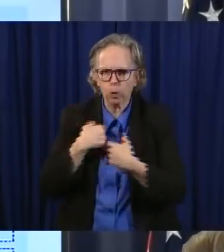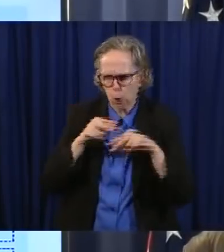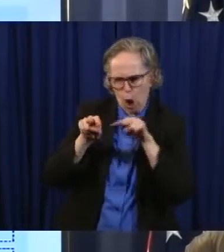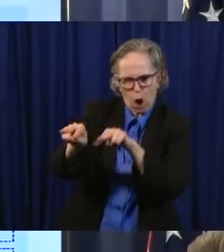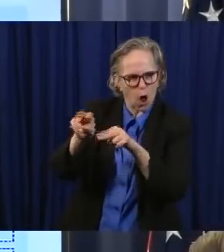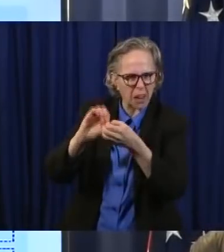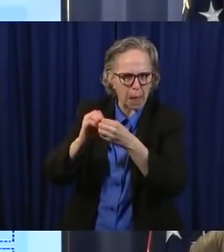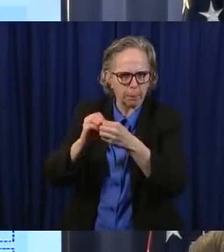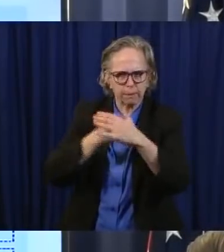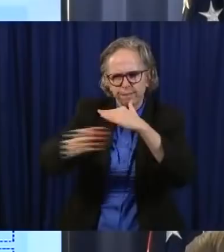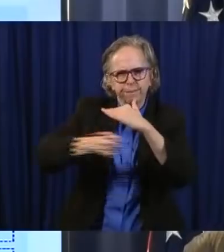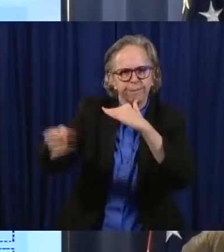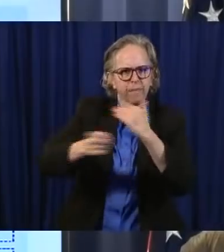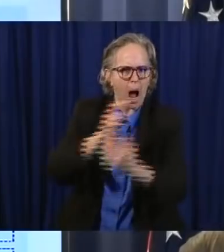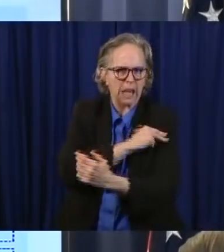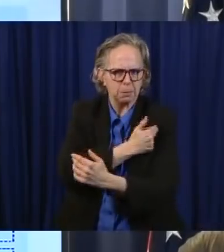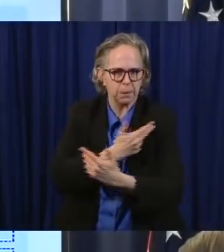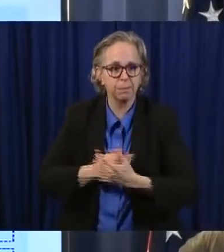Last